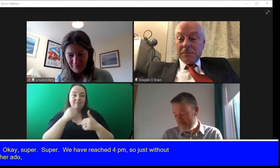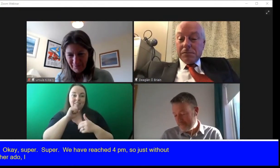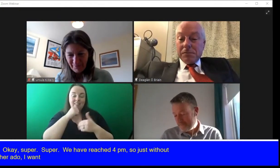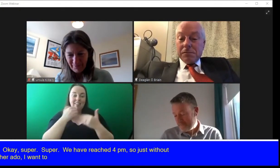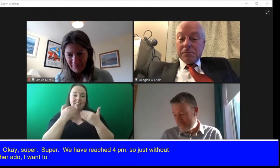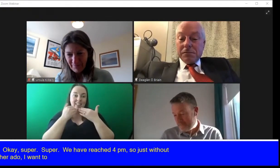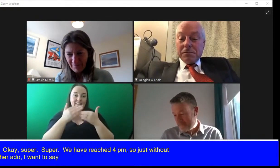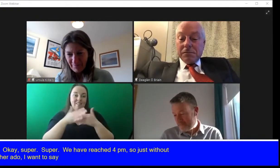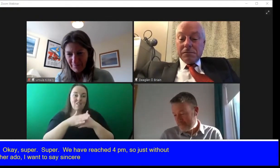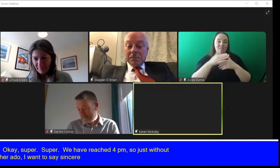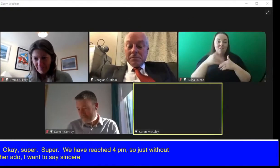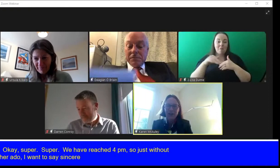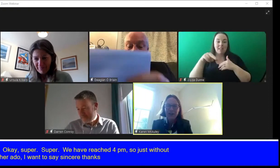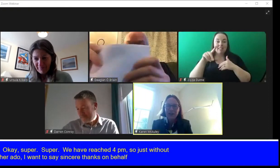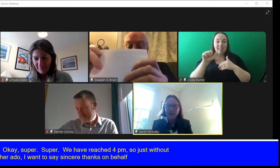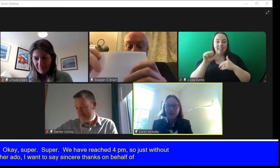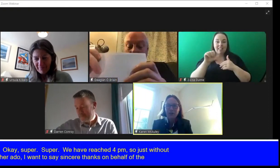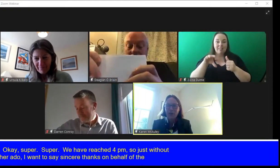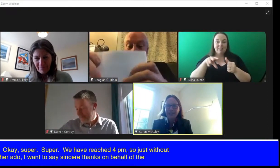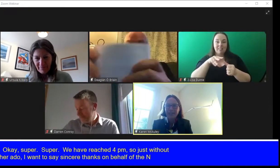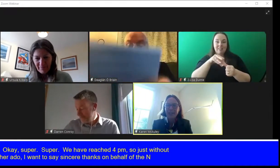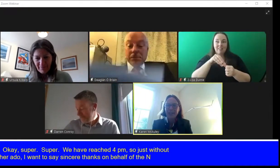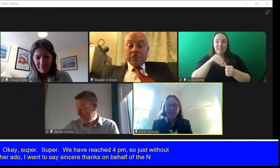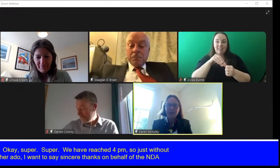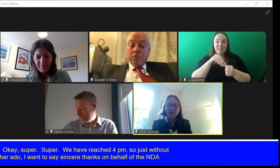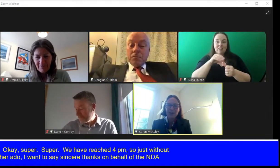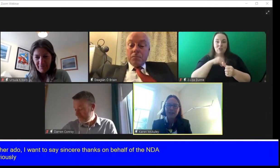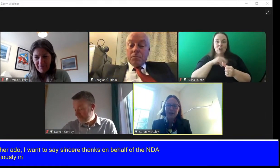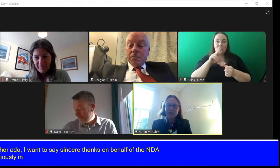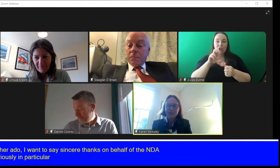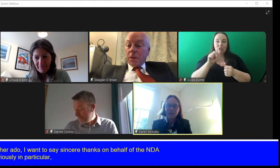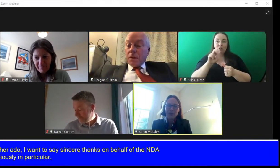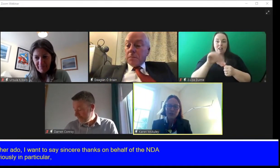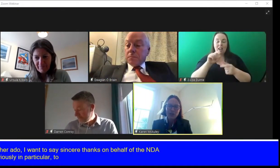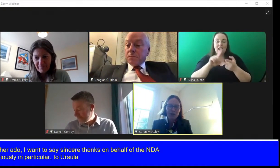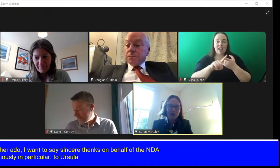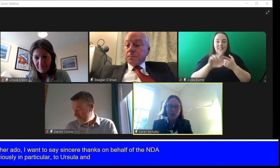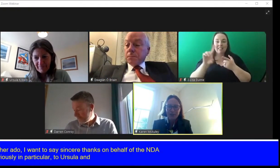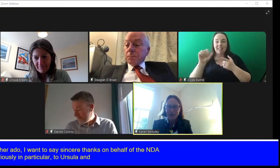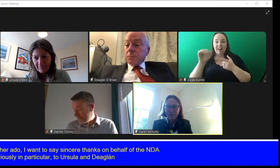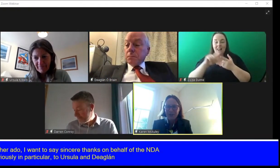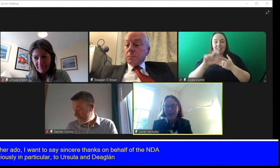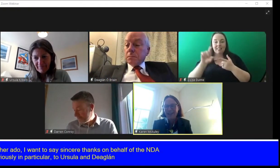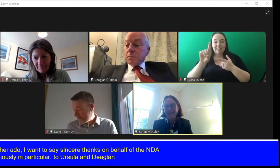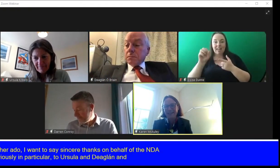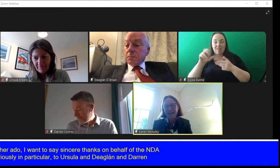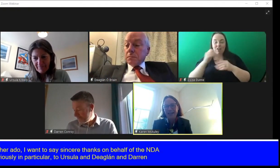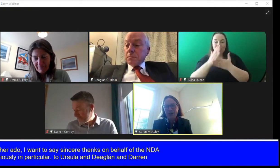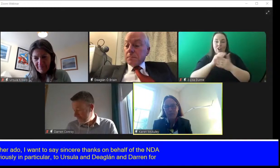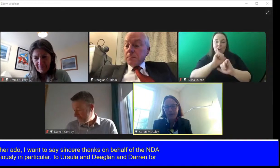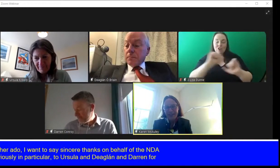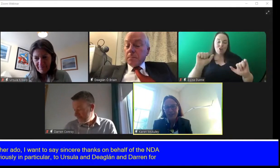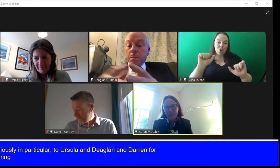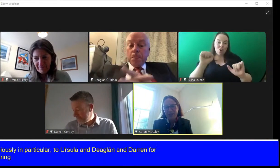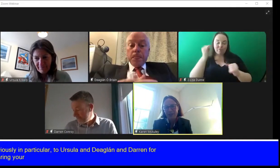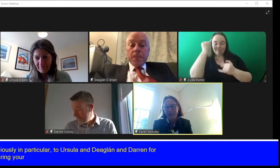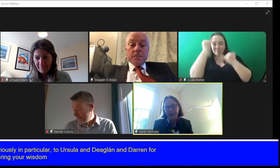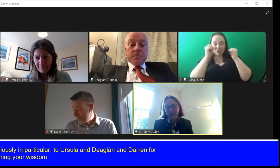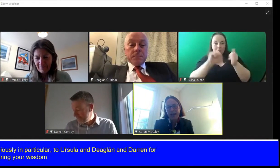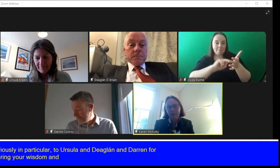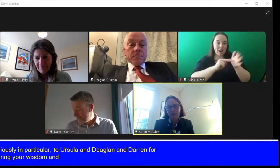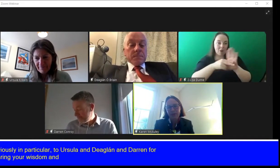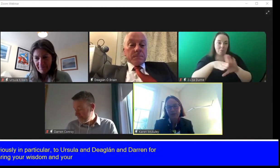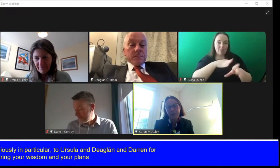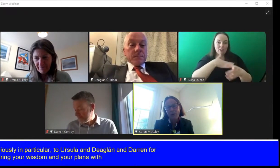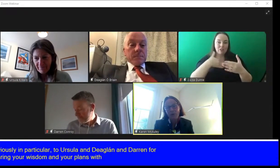on behalf of the nda obviously in particular to ursula and daglon and darren for for sharing your wisdom and your plans with us